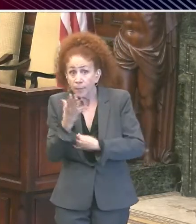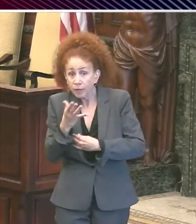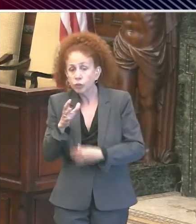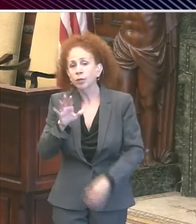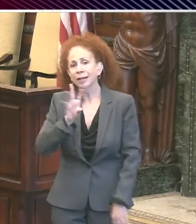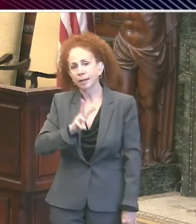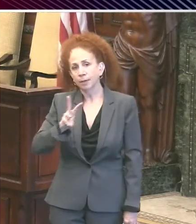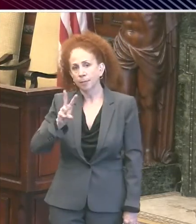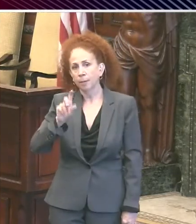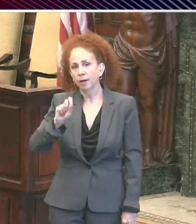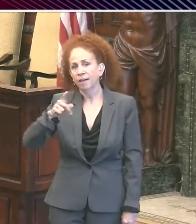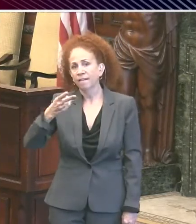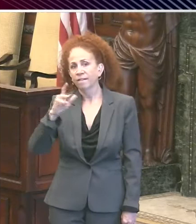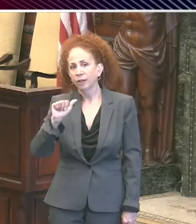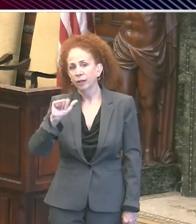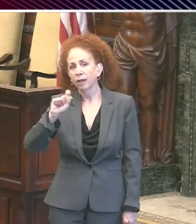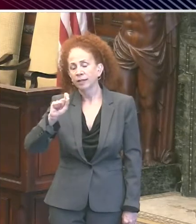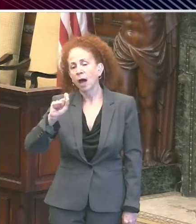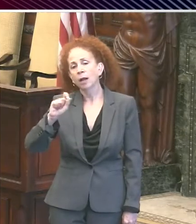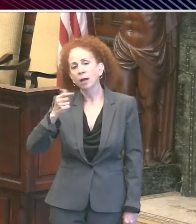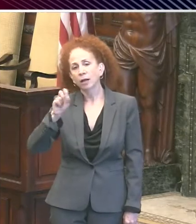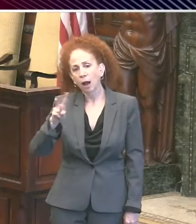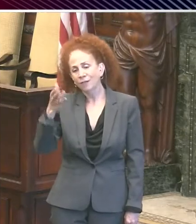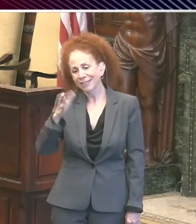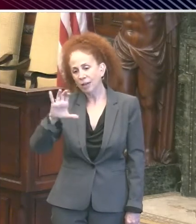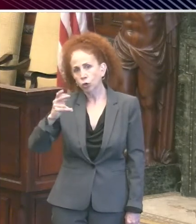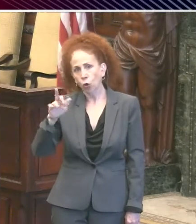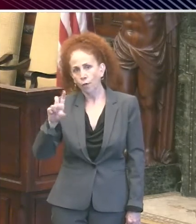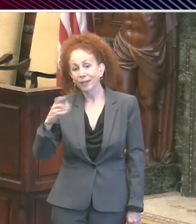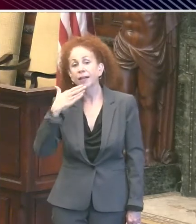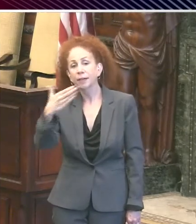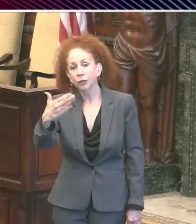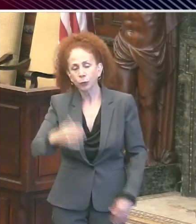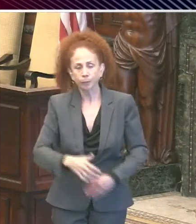to www.phila.gov/COVID. Thank you.